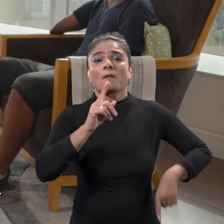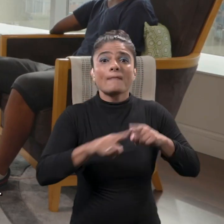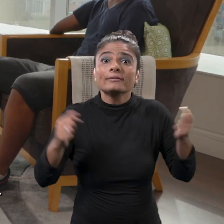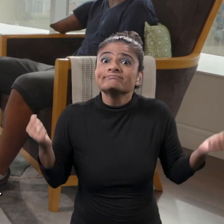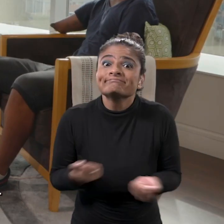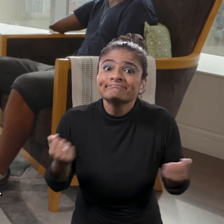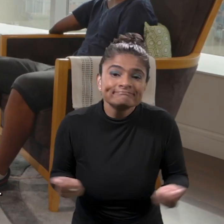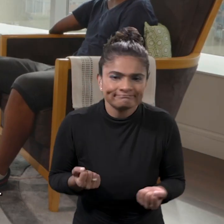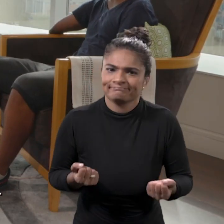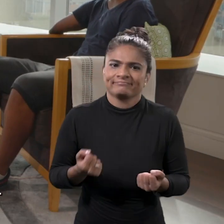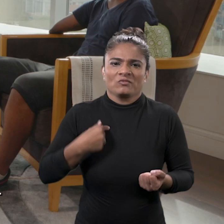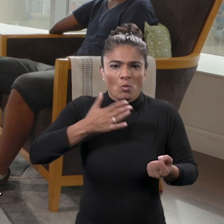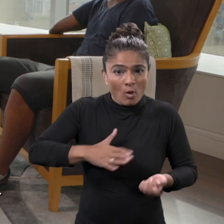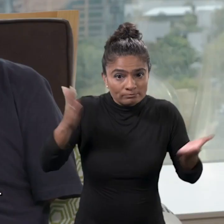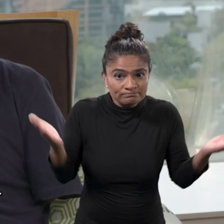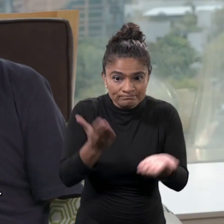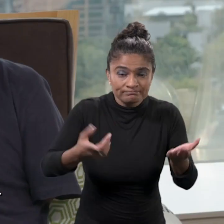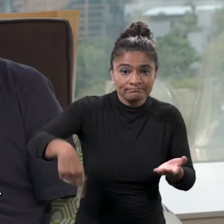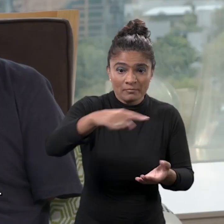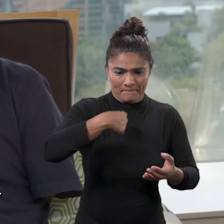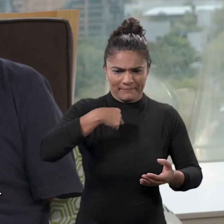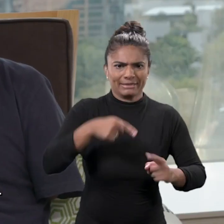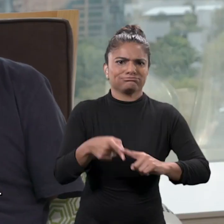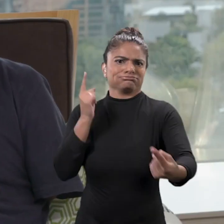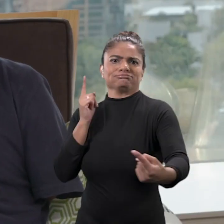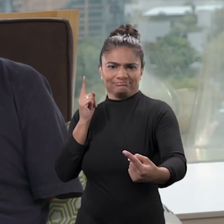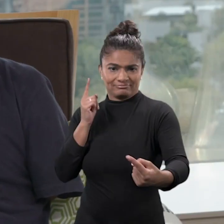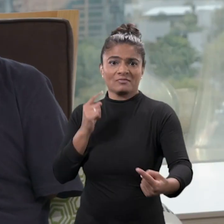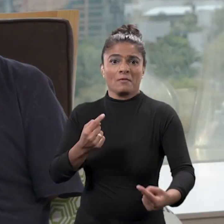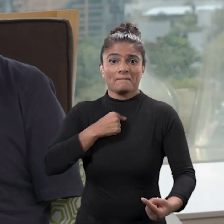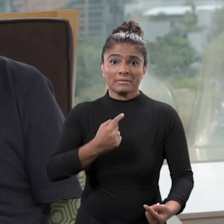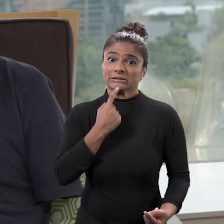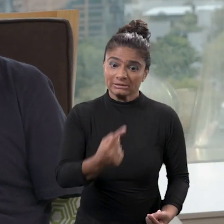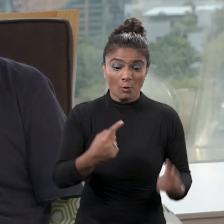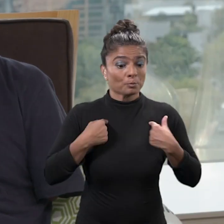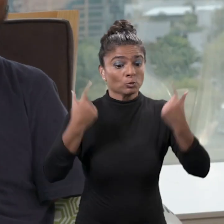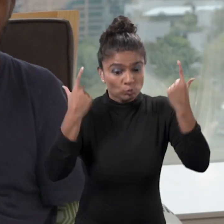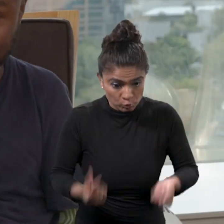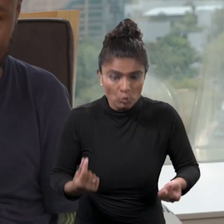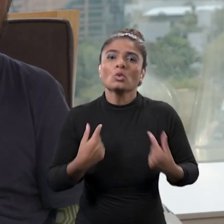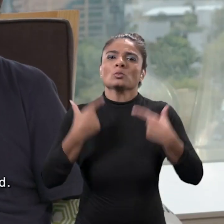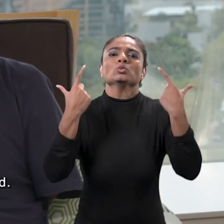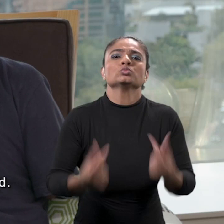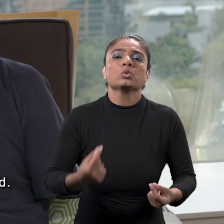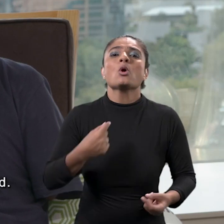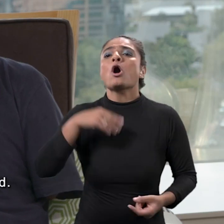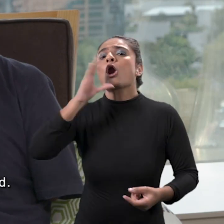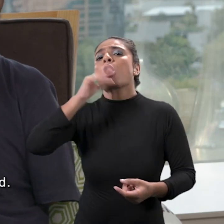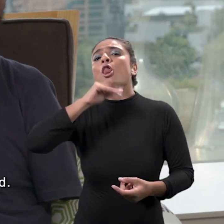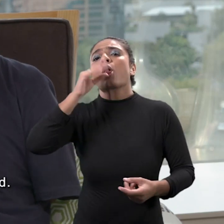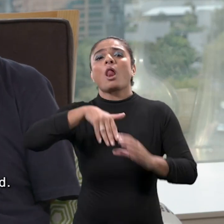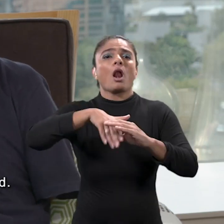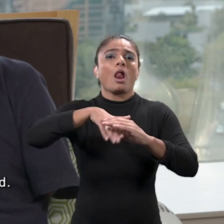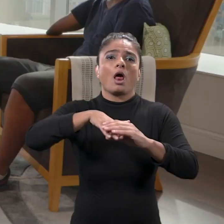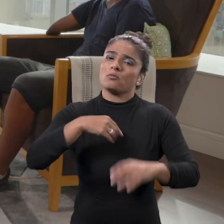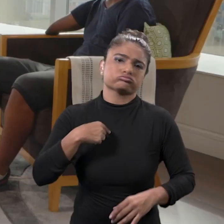what maybe makes me stand, apart from the rest, to say I actually wanted to do it and I actually did it. Yeah. And then everything